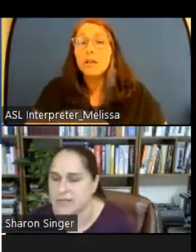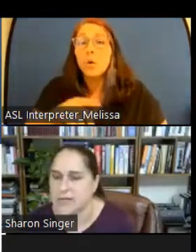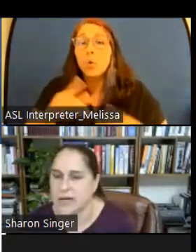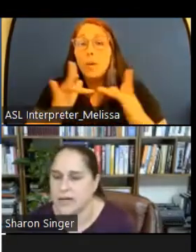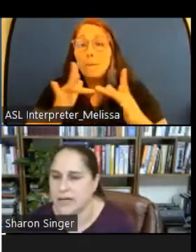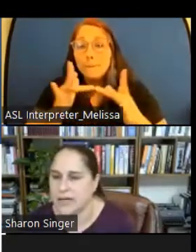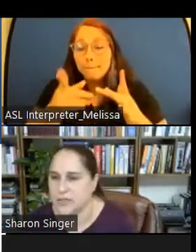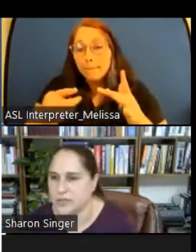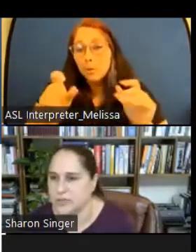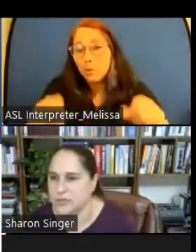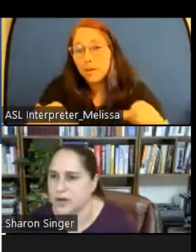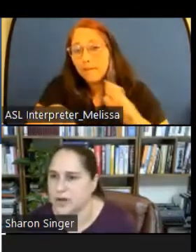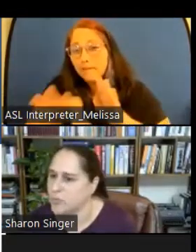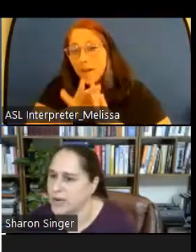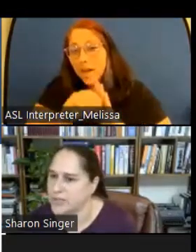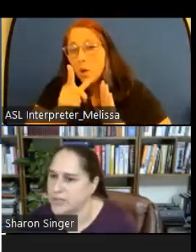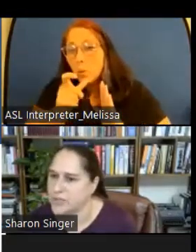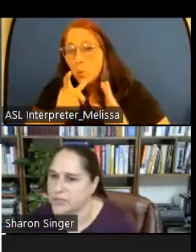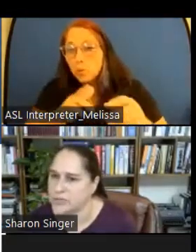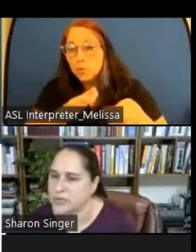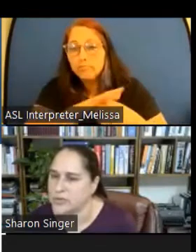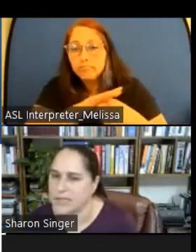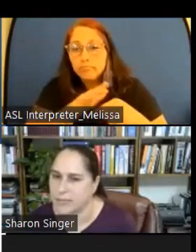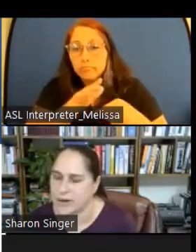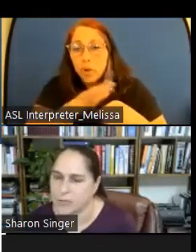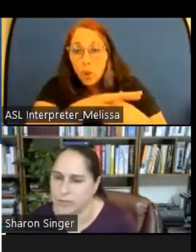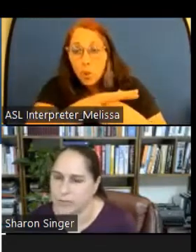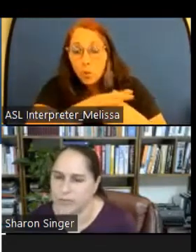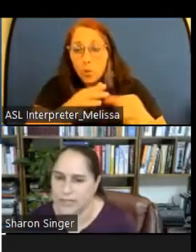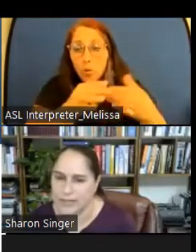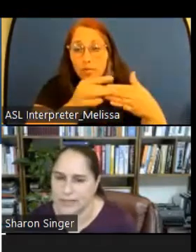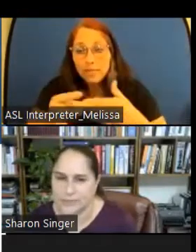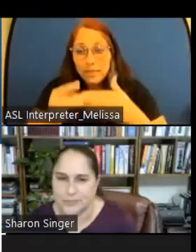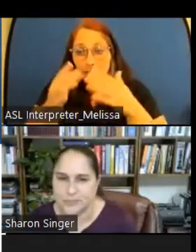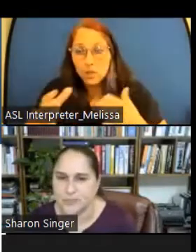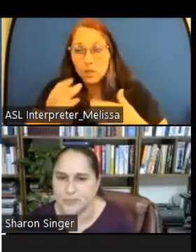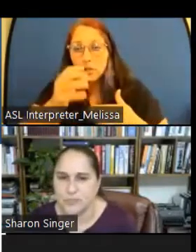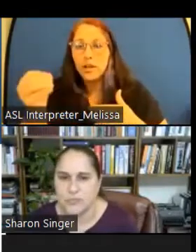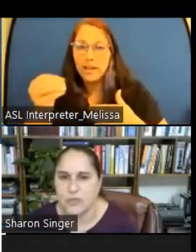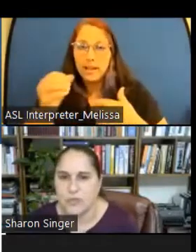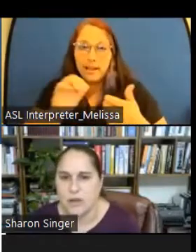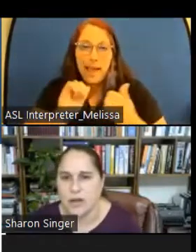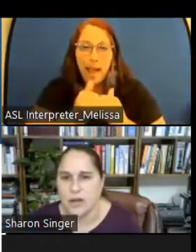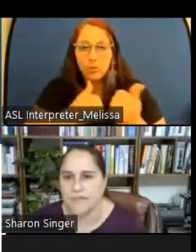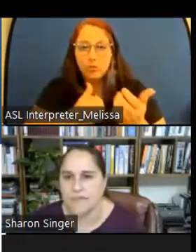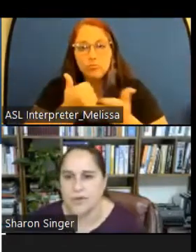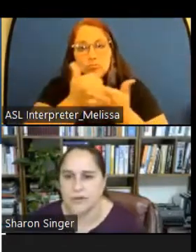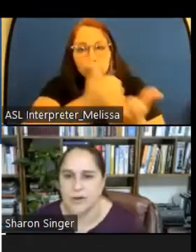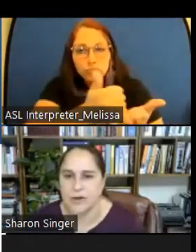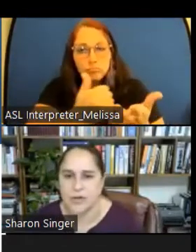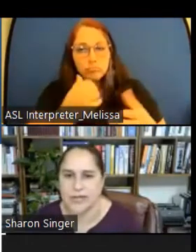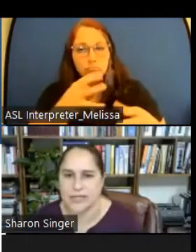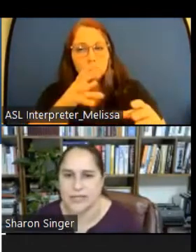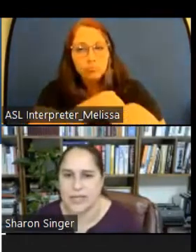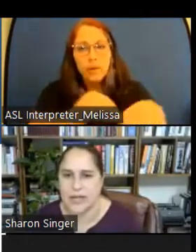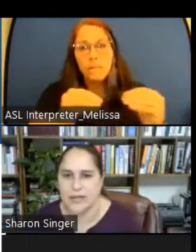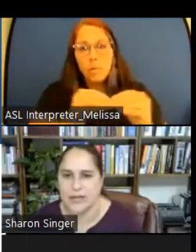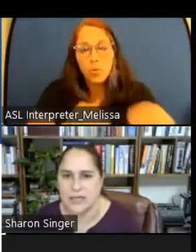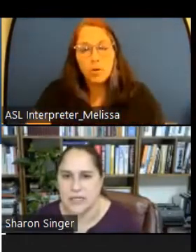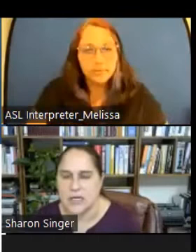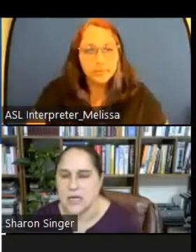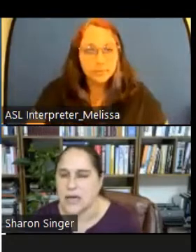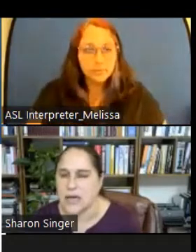meetings and to find ways to collaborate more fully. If you can go to the next